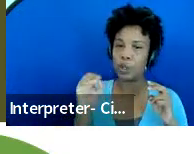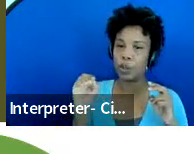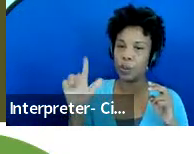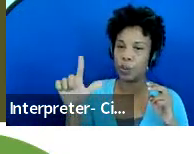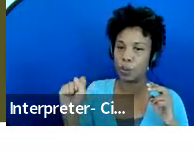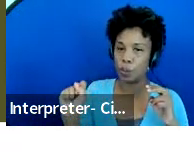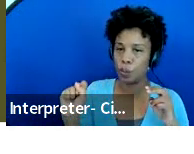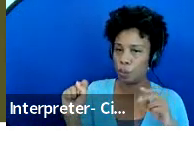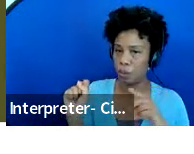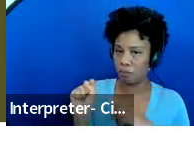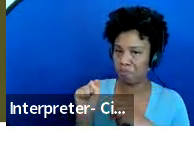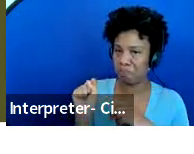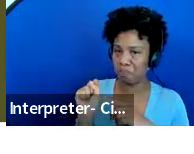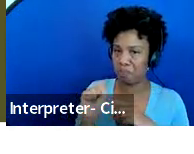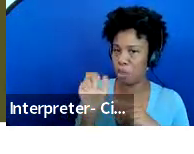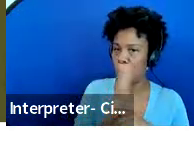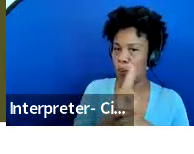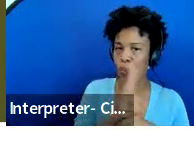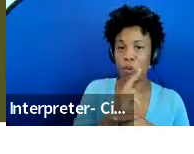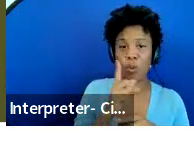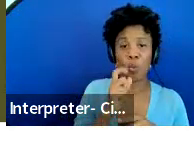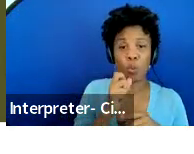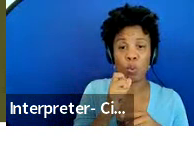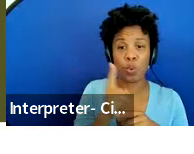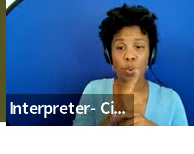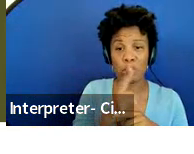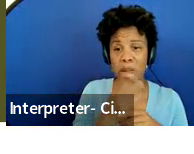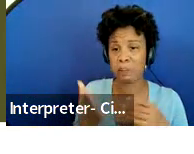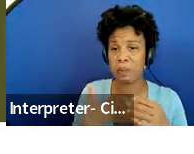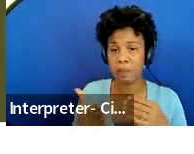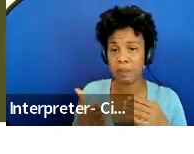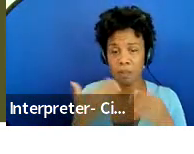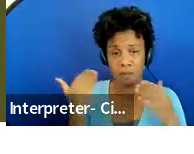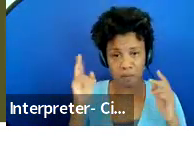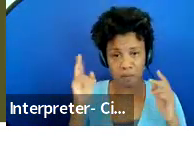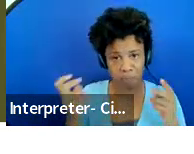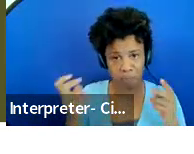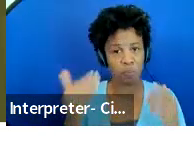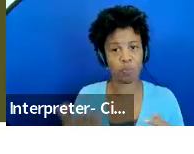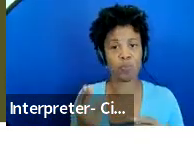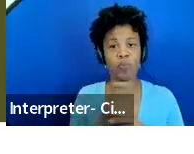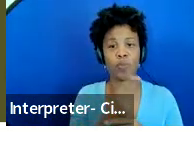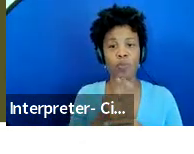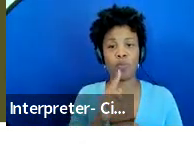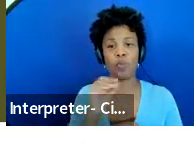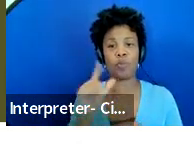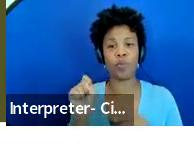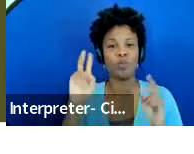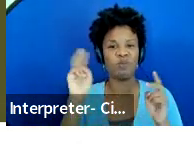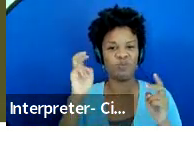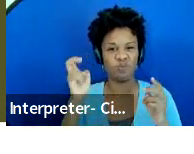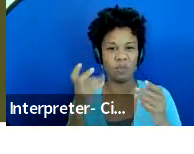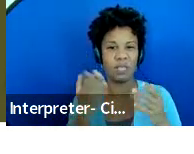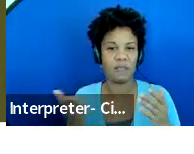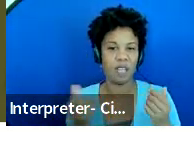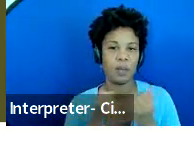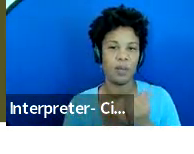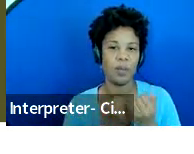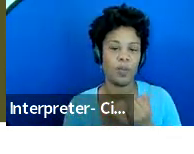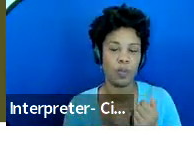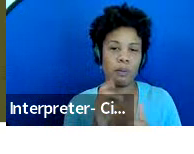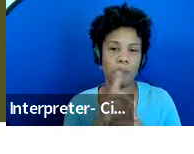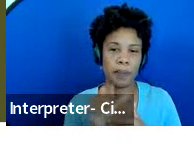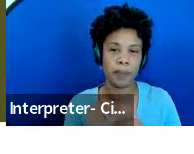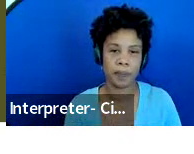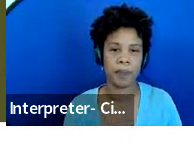them. I'm going to talk about extra costs next. There is a lot of research on the extra costs associated with